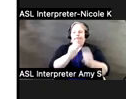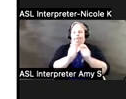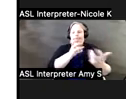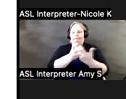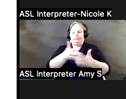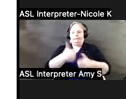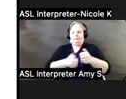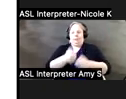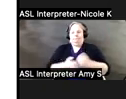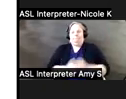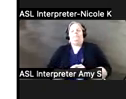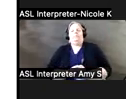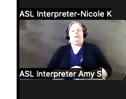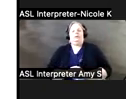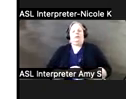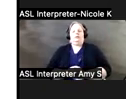gaming.